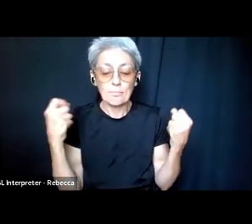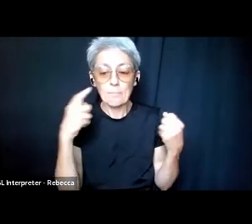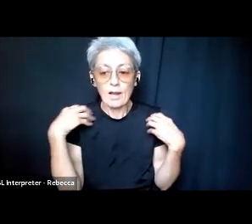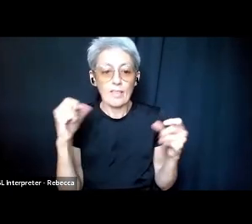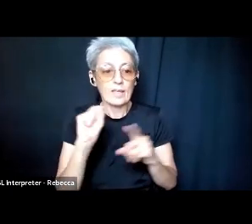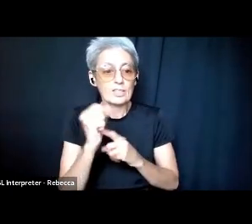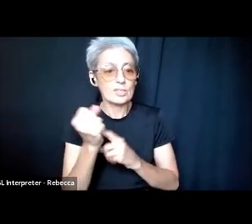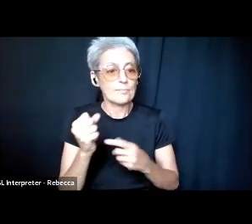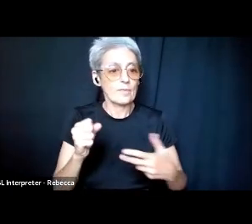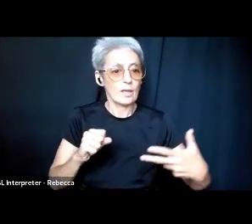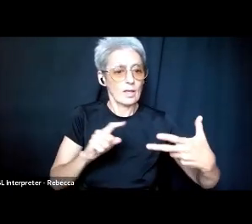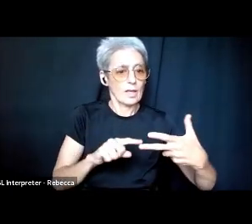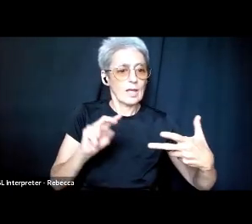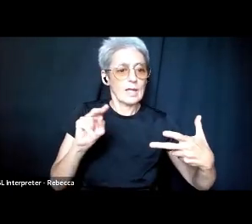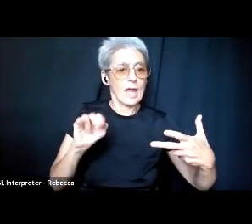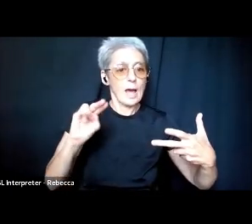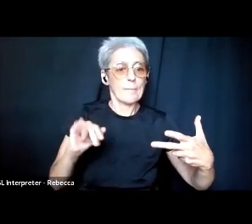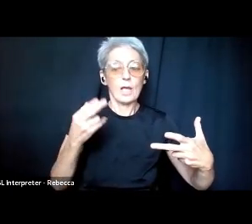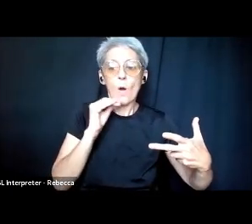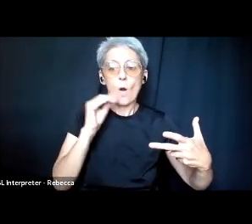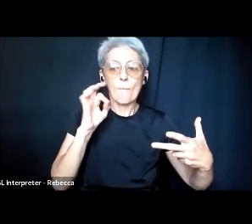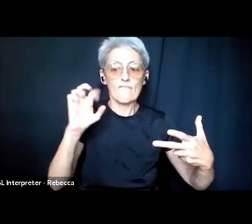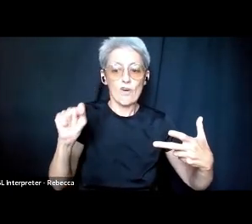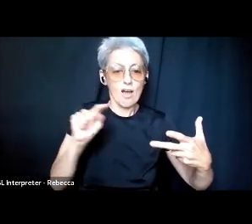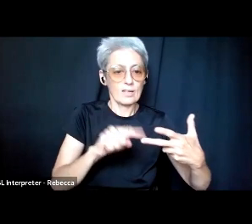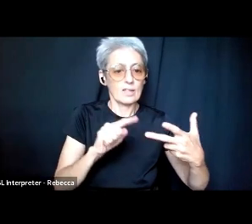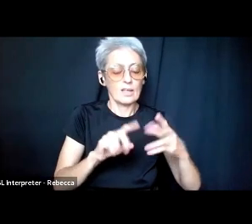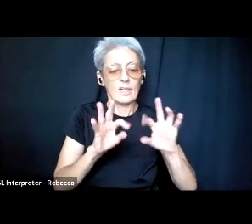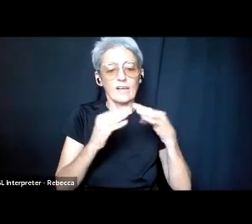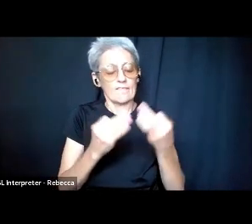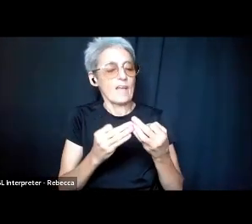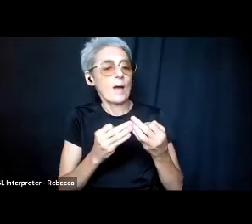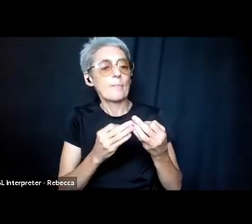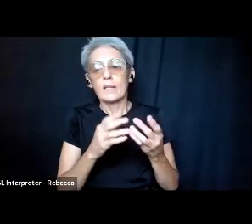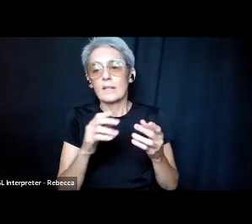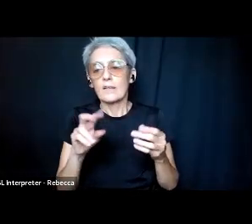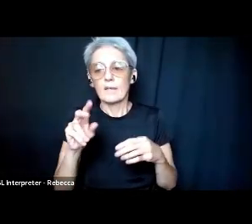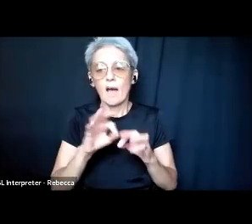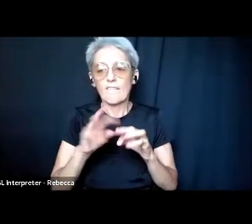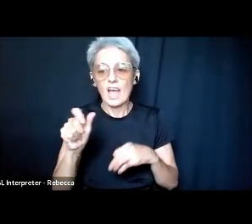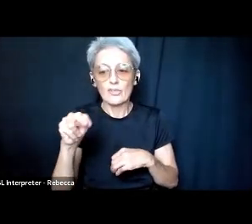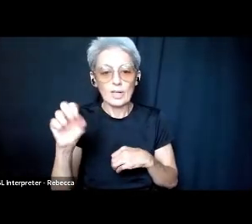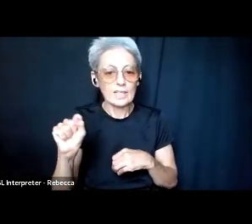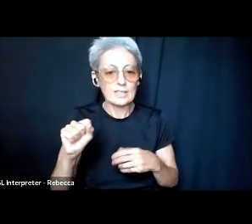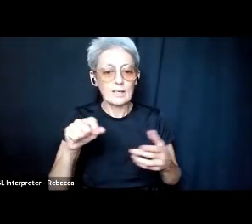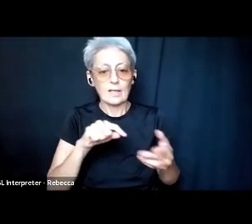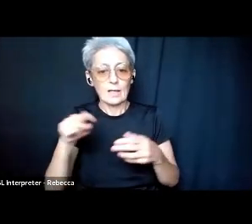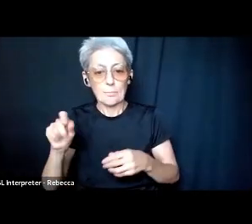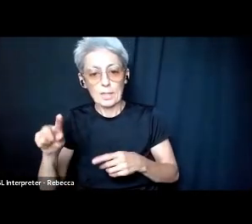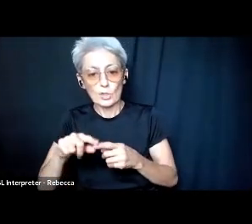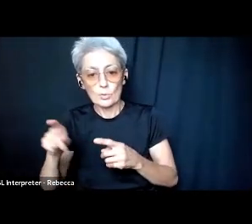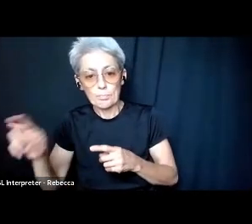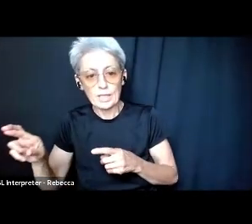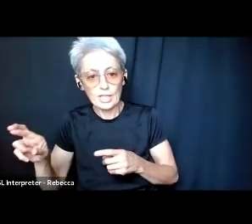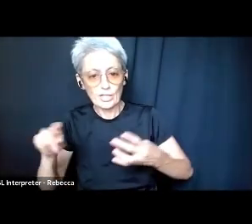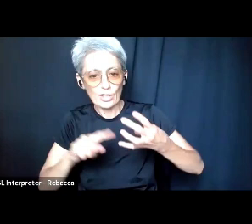family members and caregivers of service members and veterans. Peer-to-peer is taught by, well, and it's important, I didn't